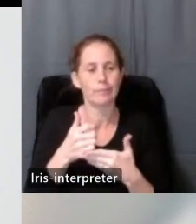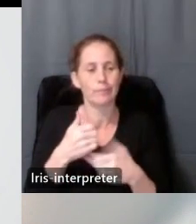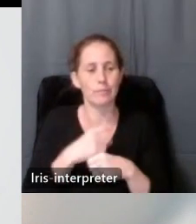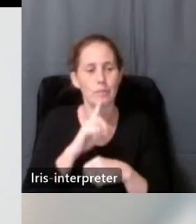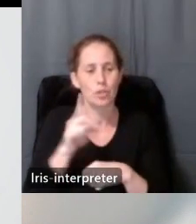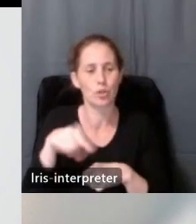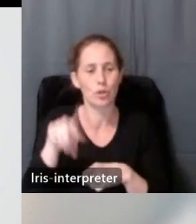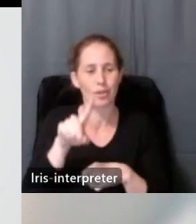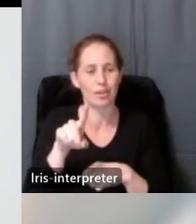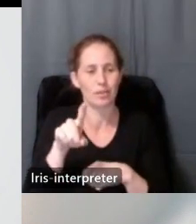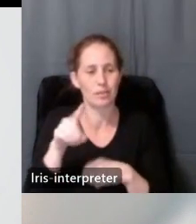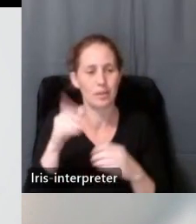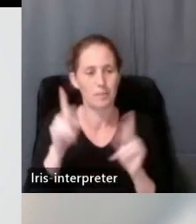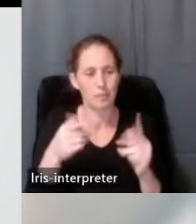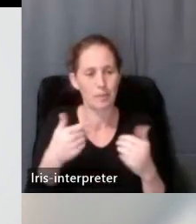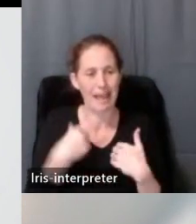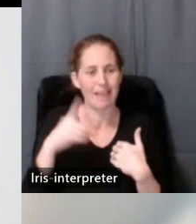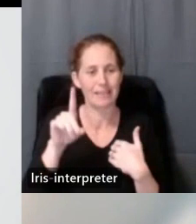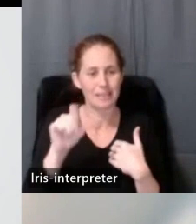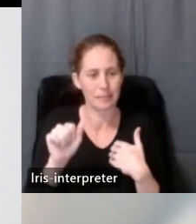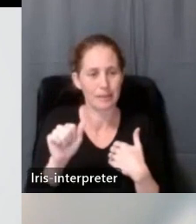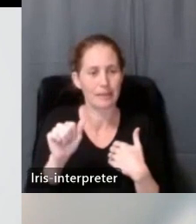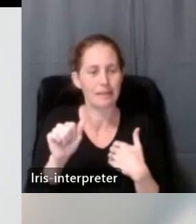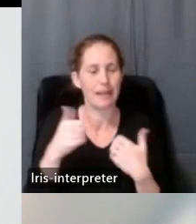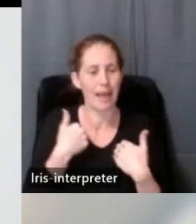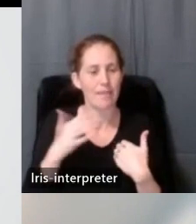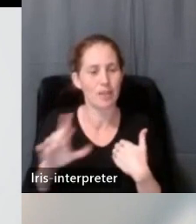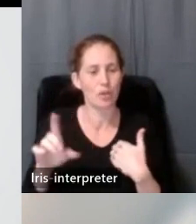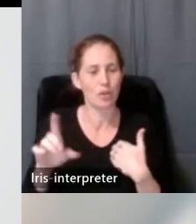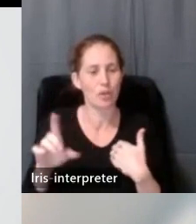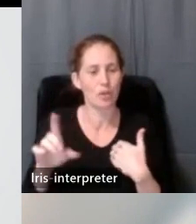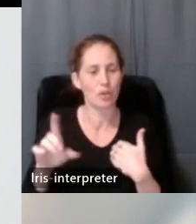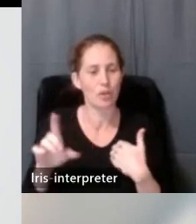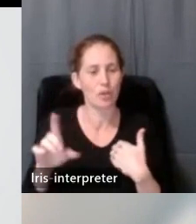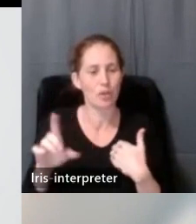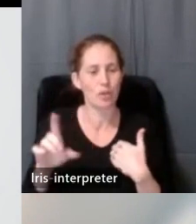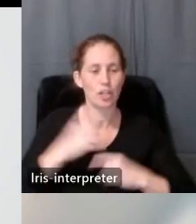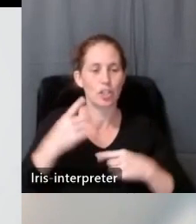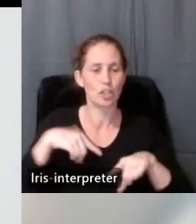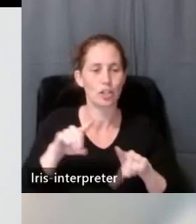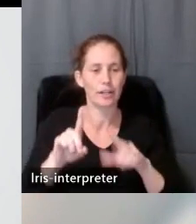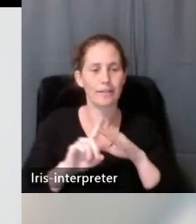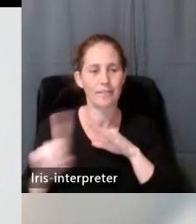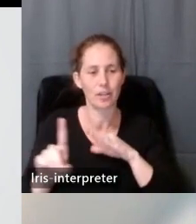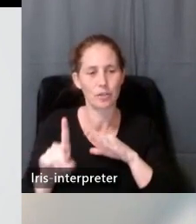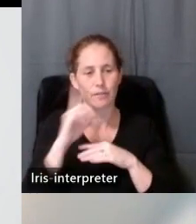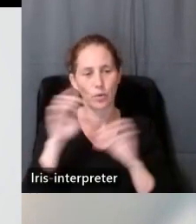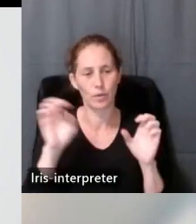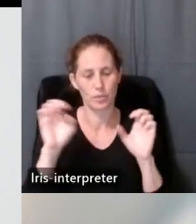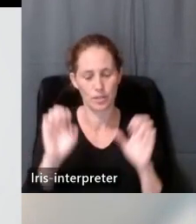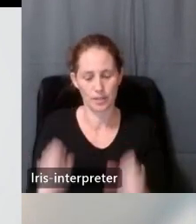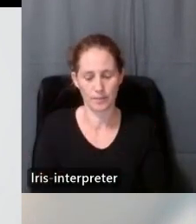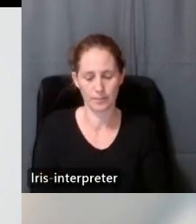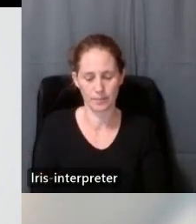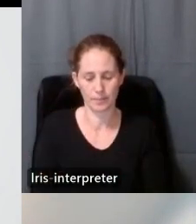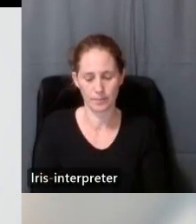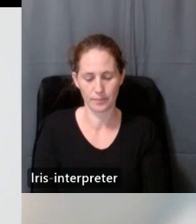disabilities are met in evacuations in the event of an emergency.